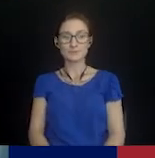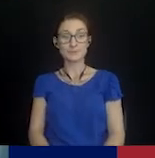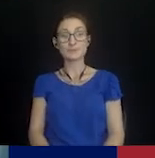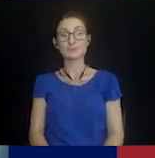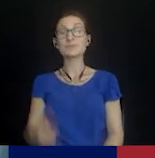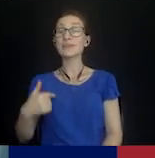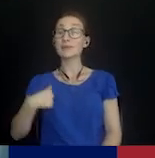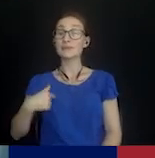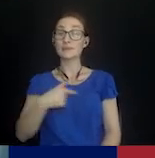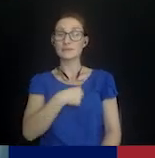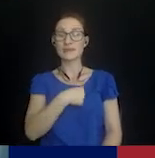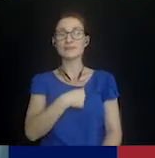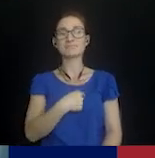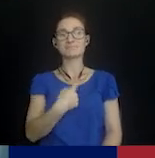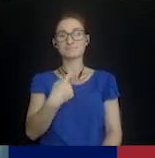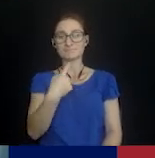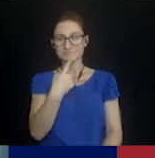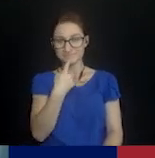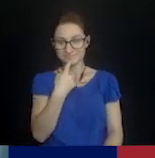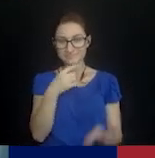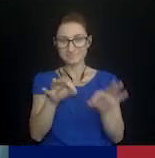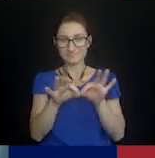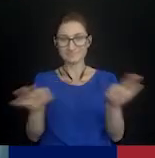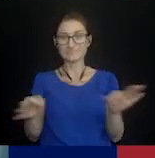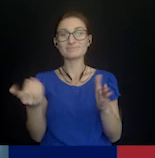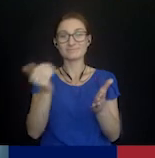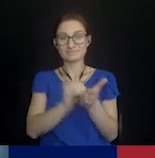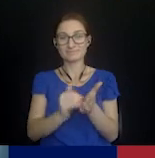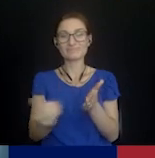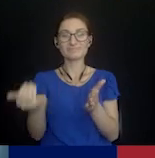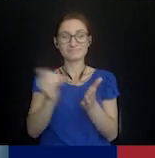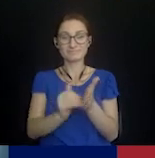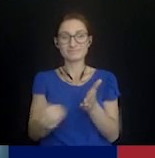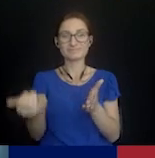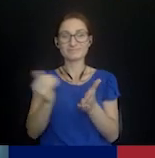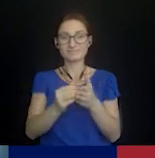stated throughout this presentation,